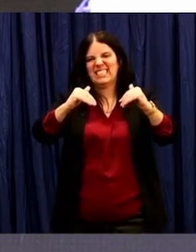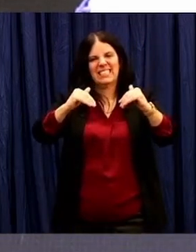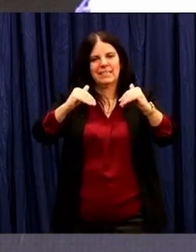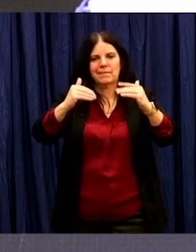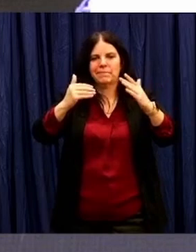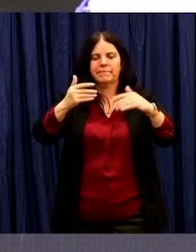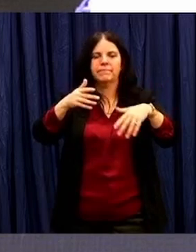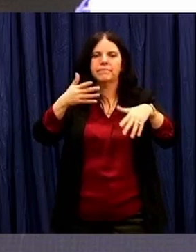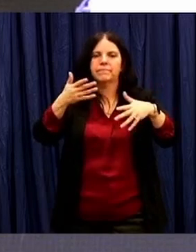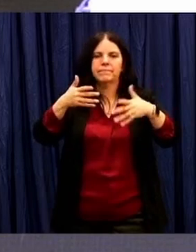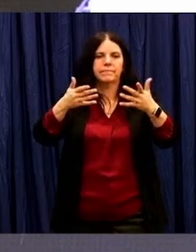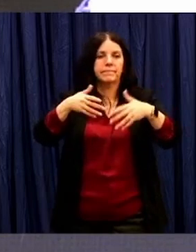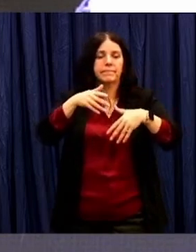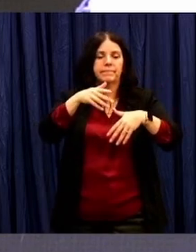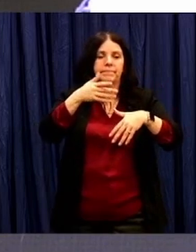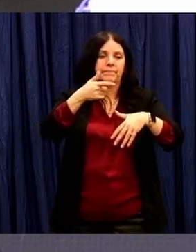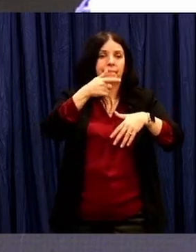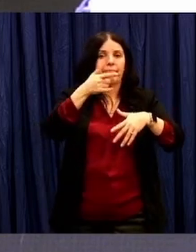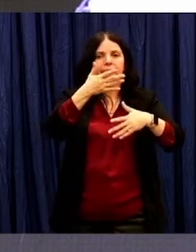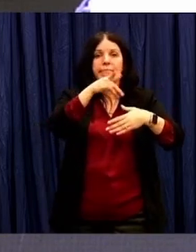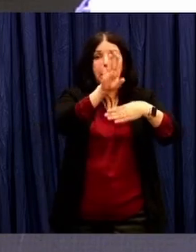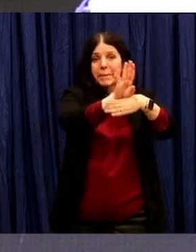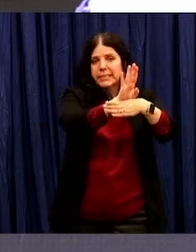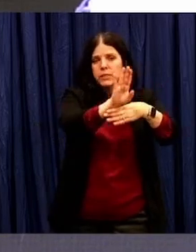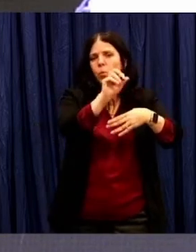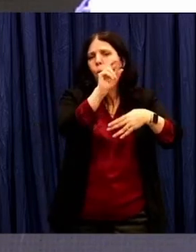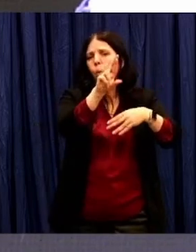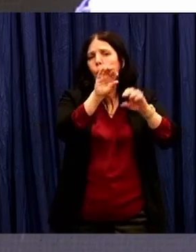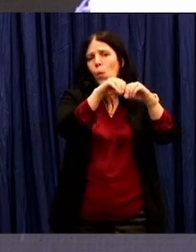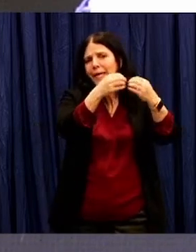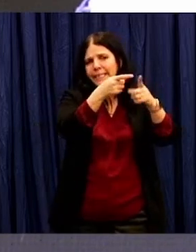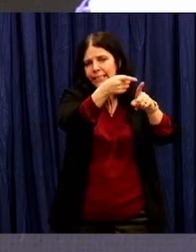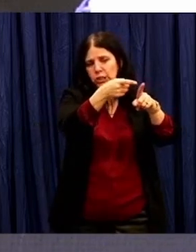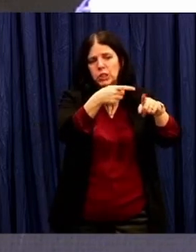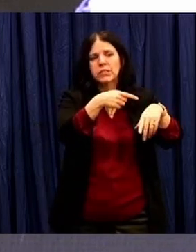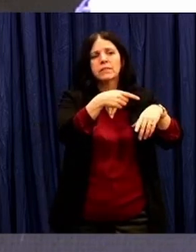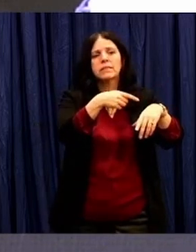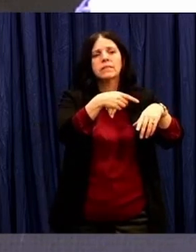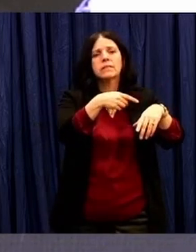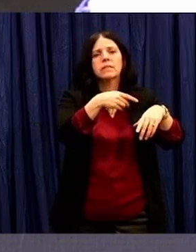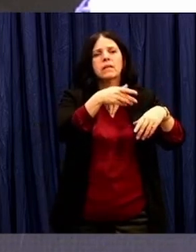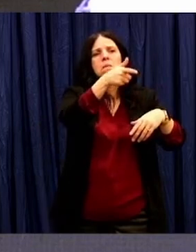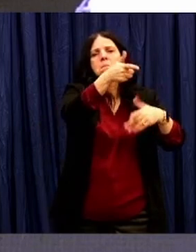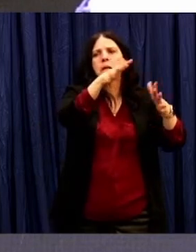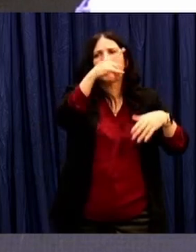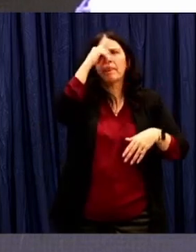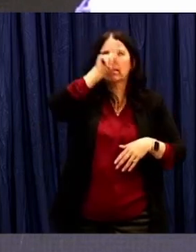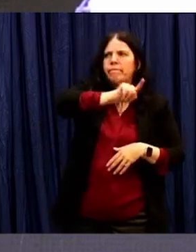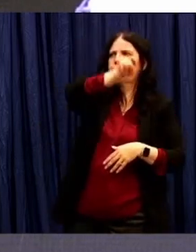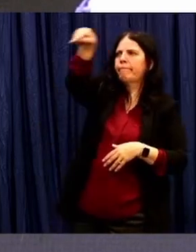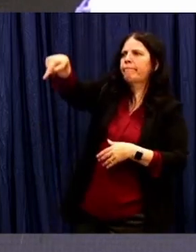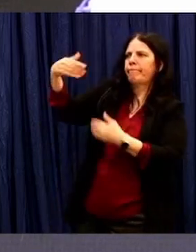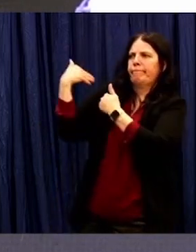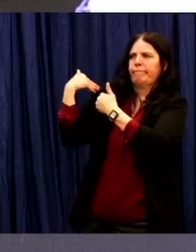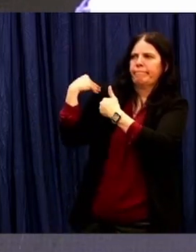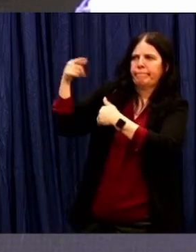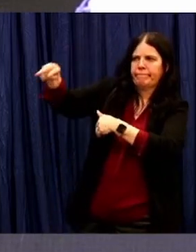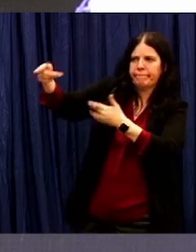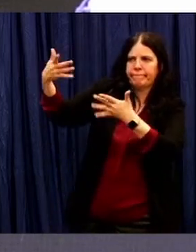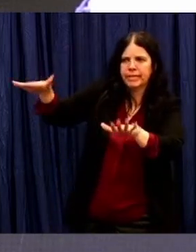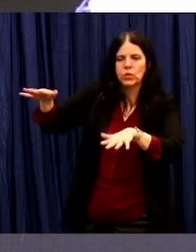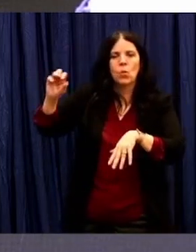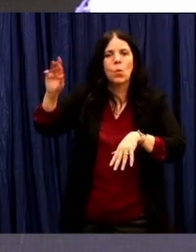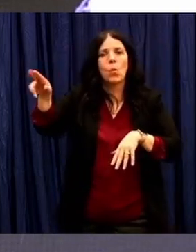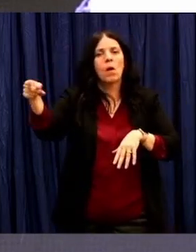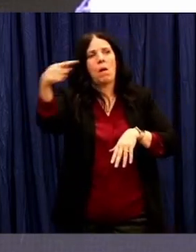A or organization A might think that company B has handled the situation, so I think there's a